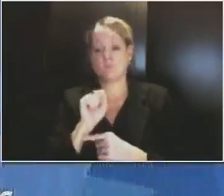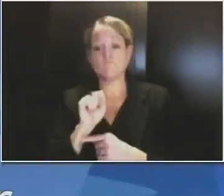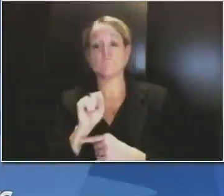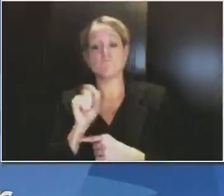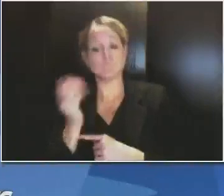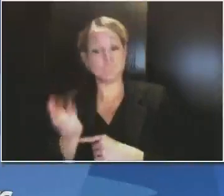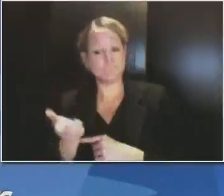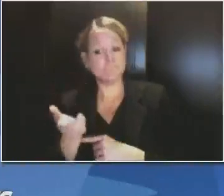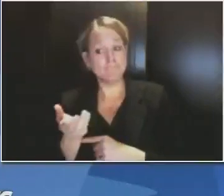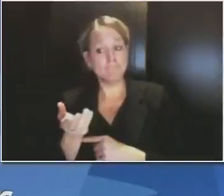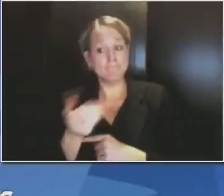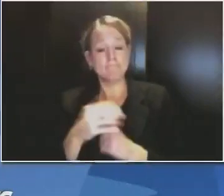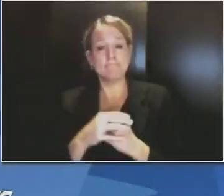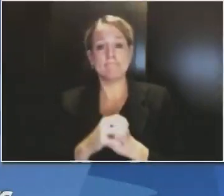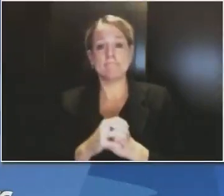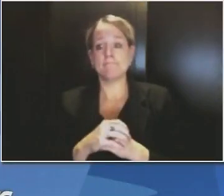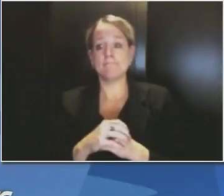Savannah Tomei.